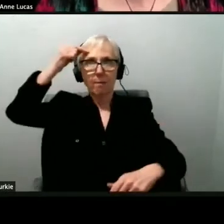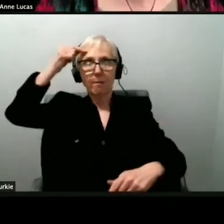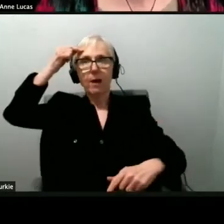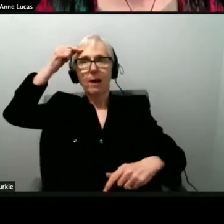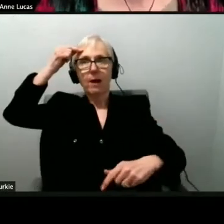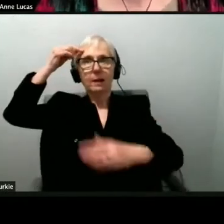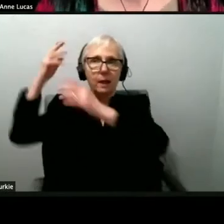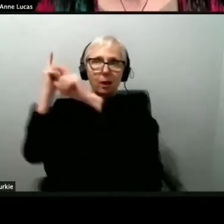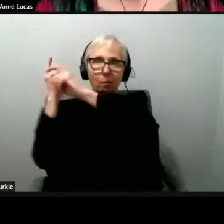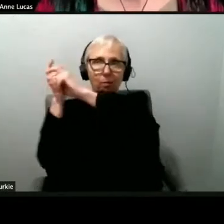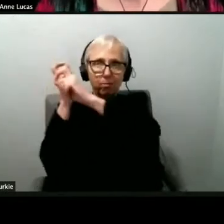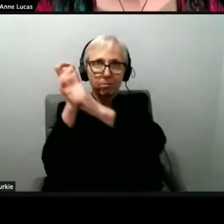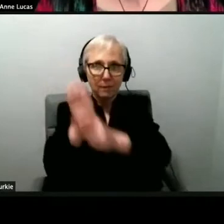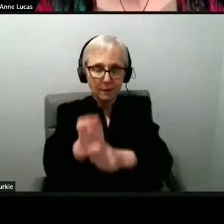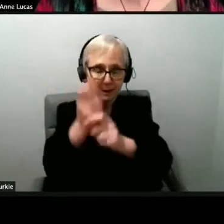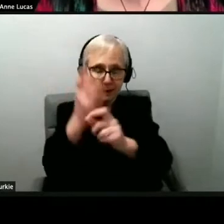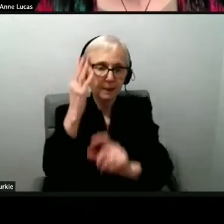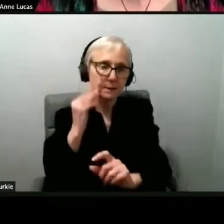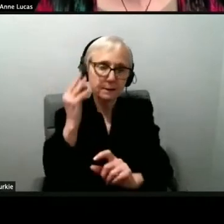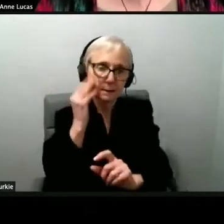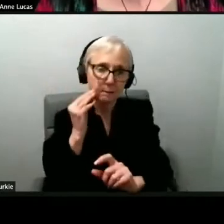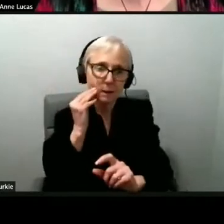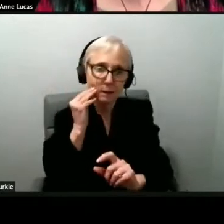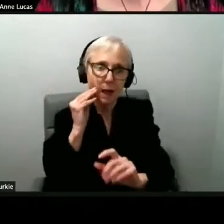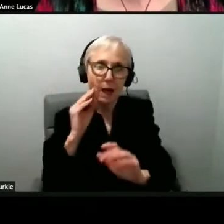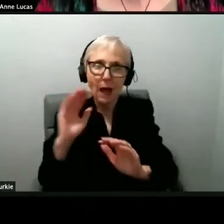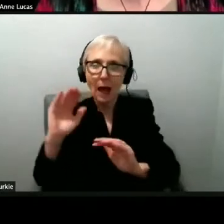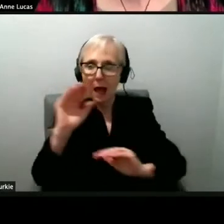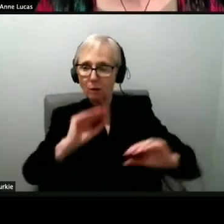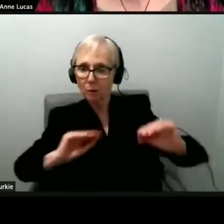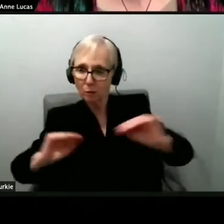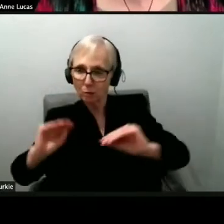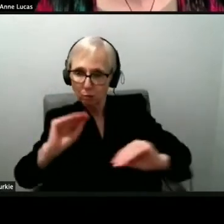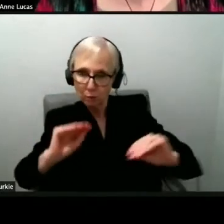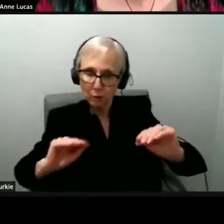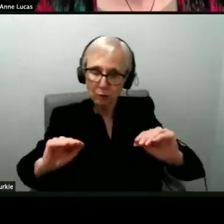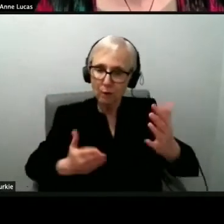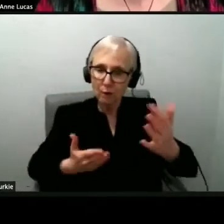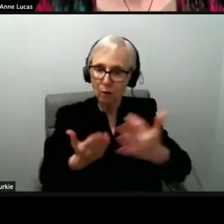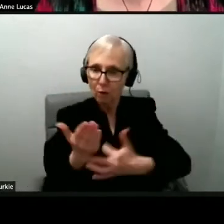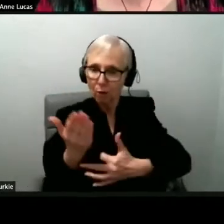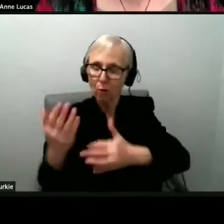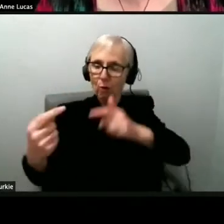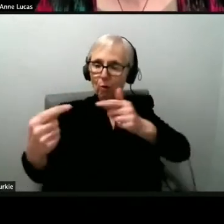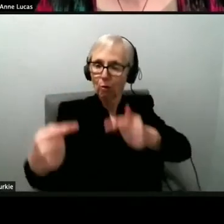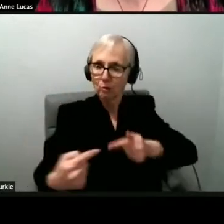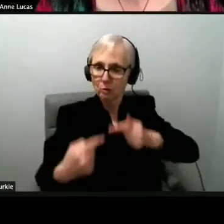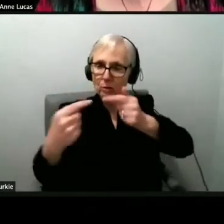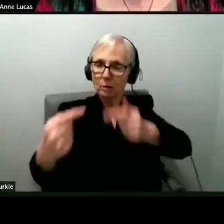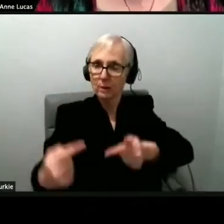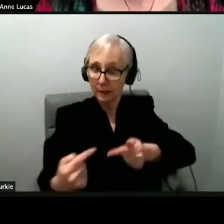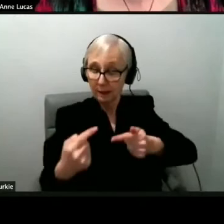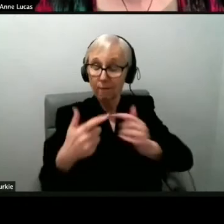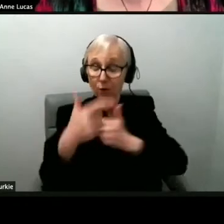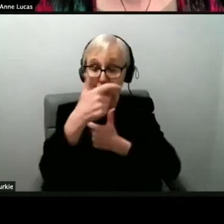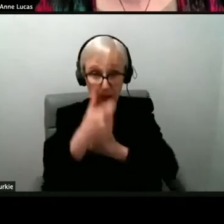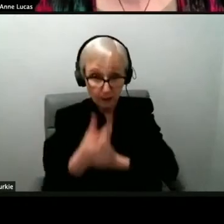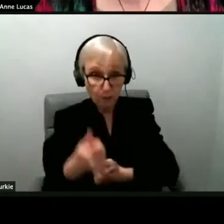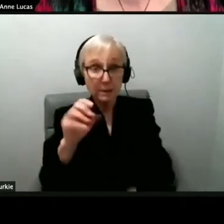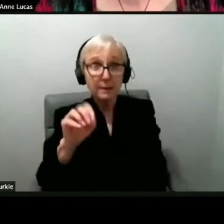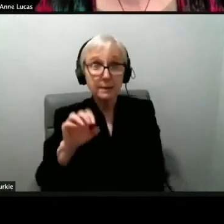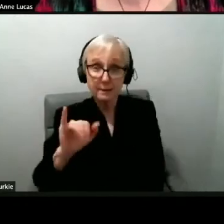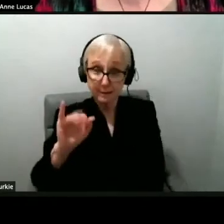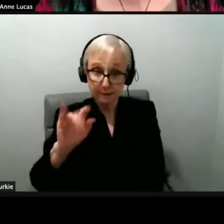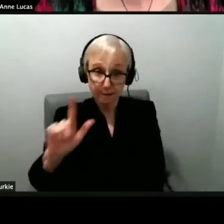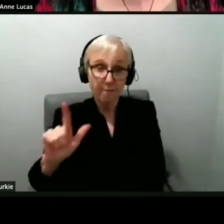his experience and kind of talks about how to move through that struggle. So for people that are interested in civil rights, it's a really good read